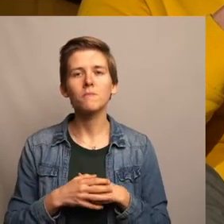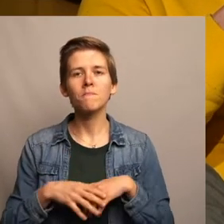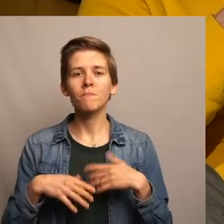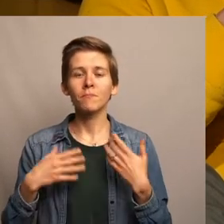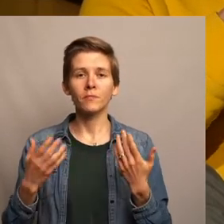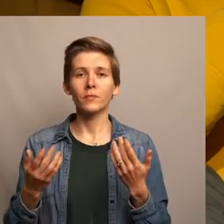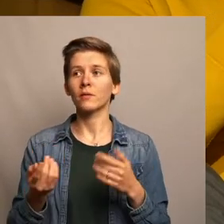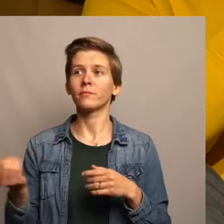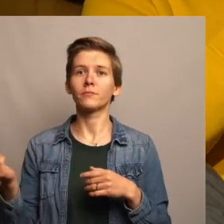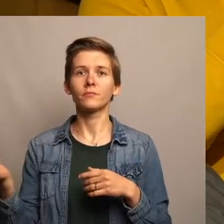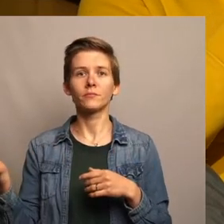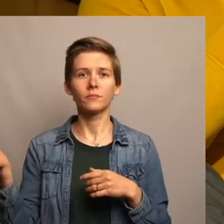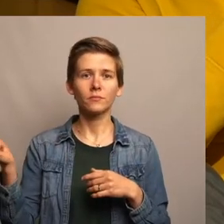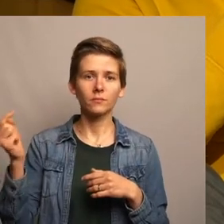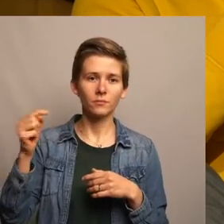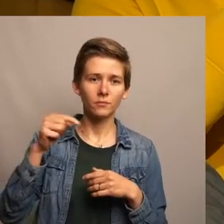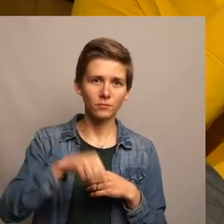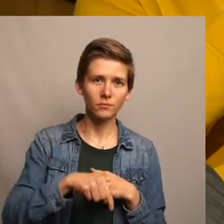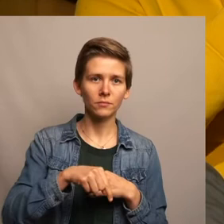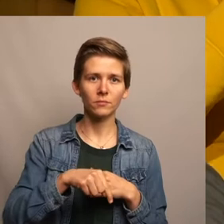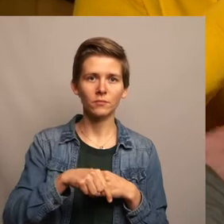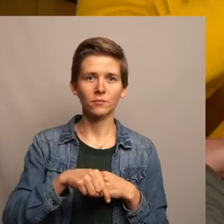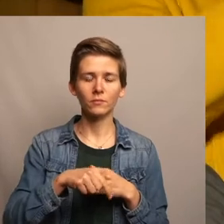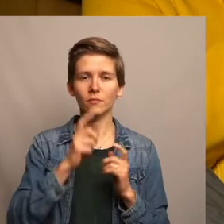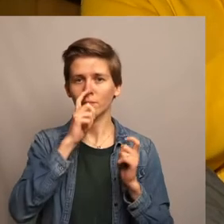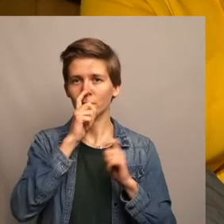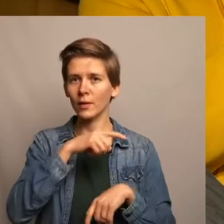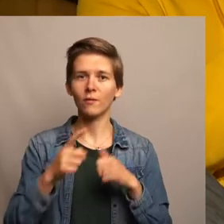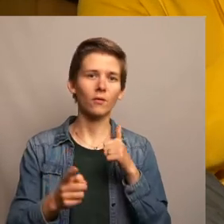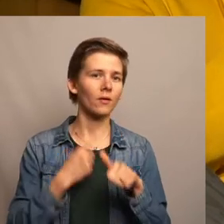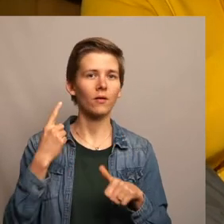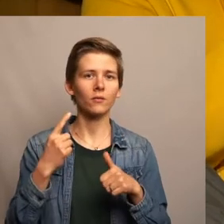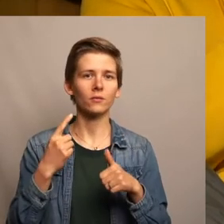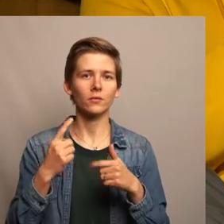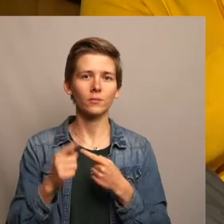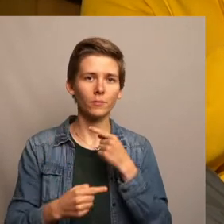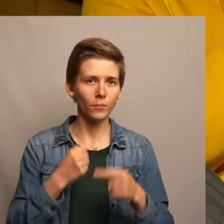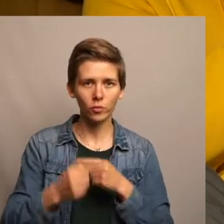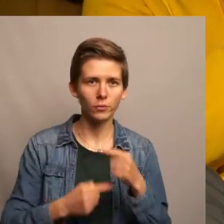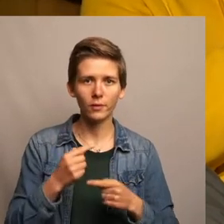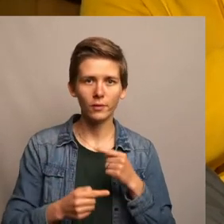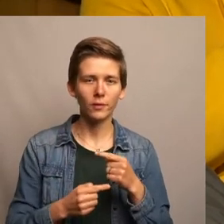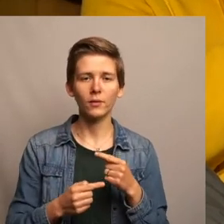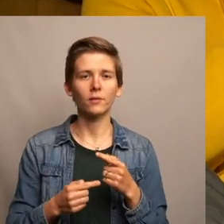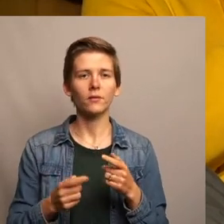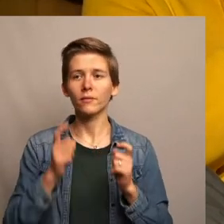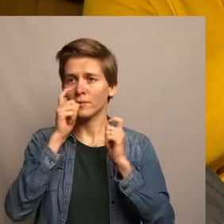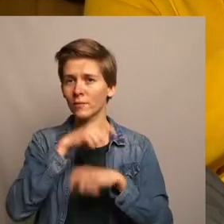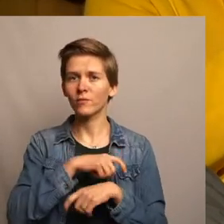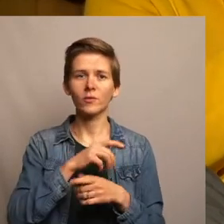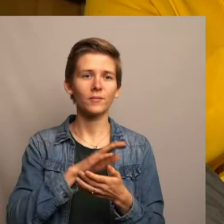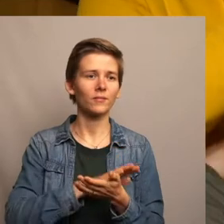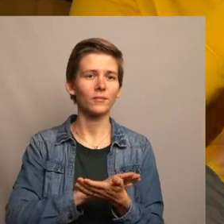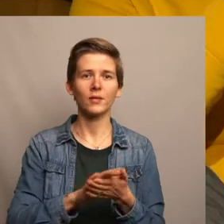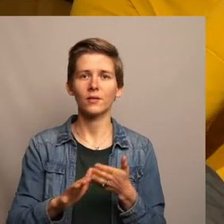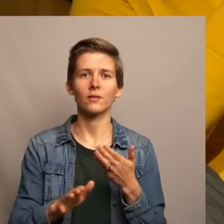arrive, you cannot start nothing here. You cannot start the process, you cannot go do anything till you get your first